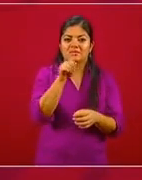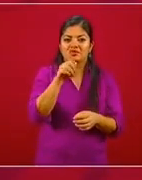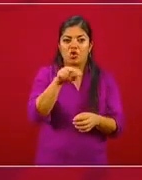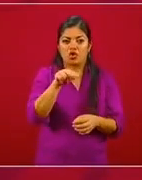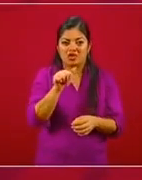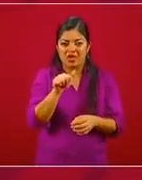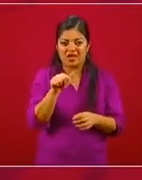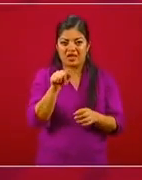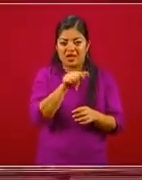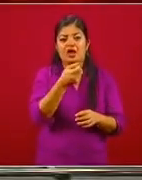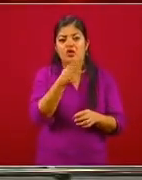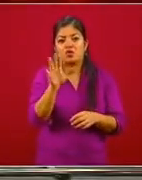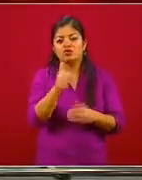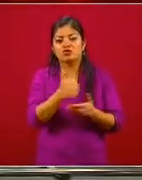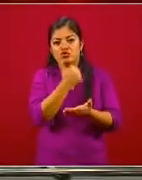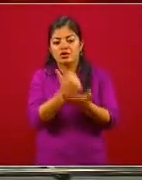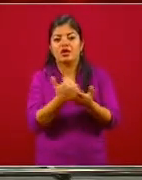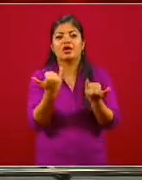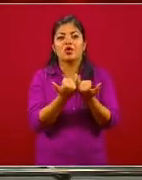metropolitan